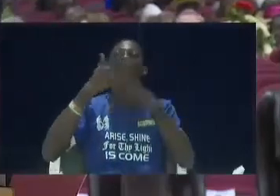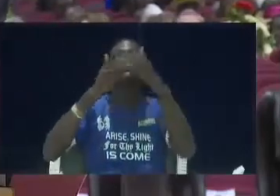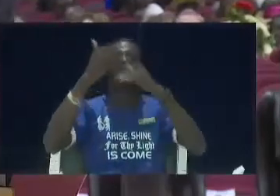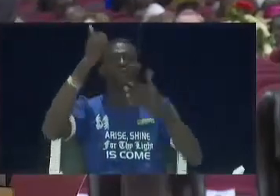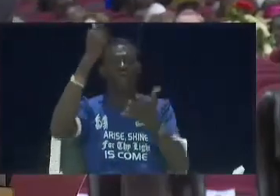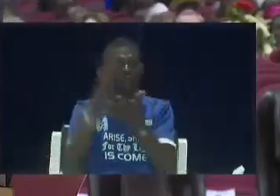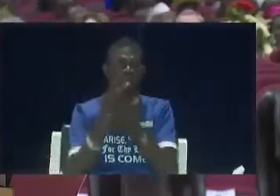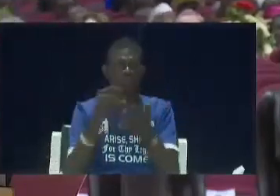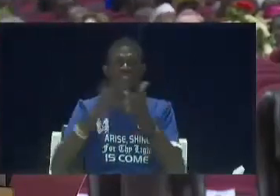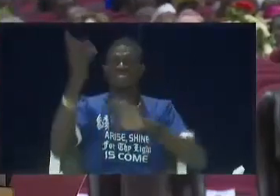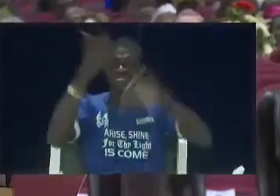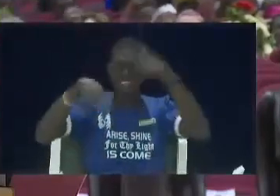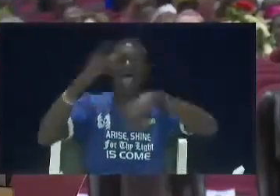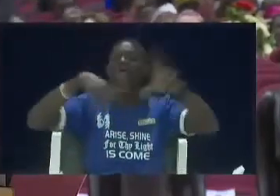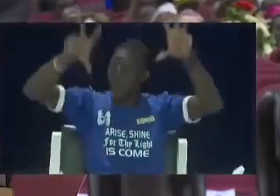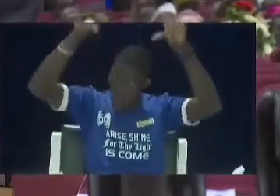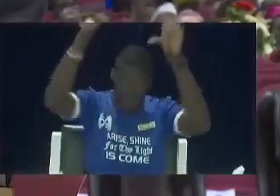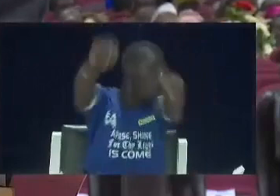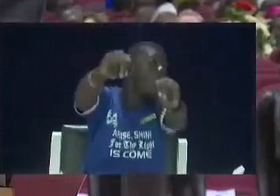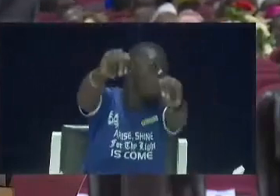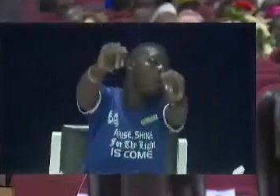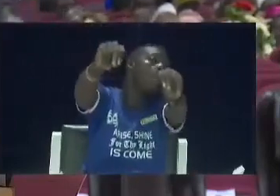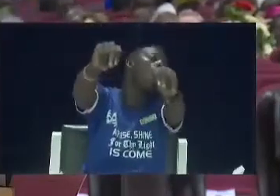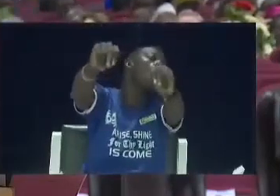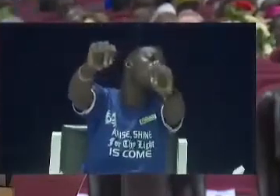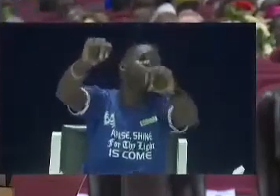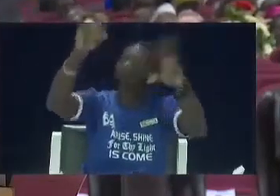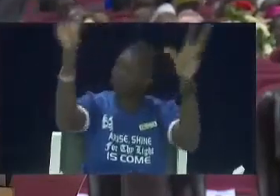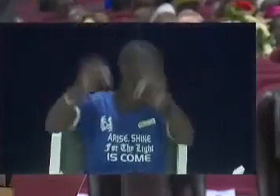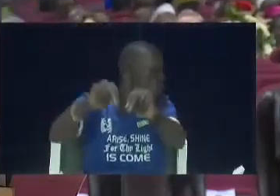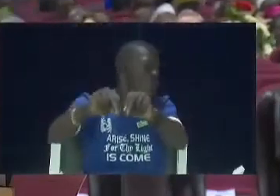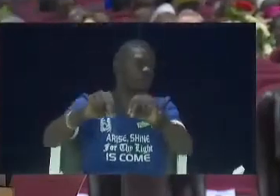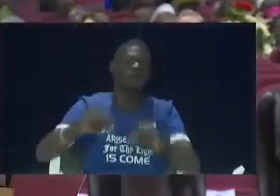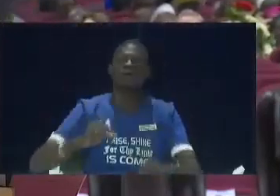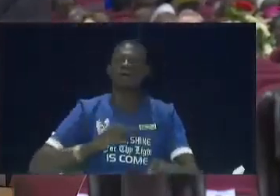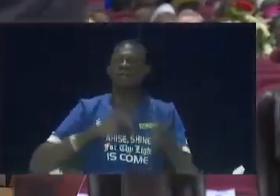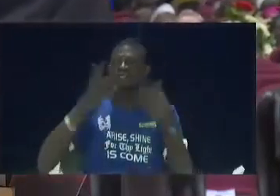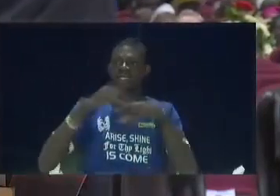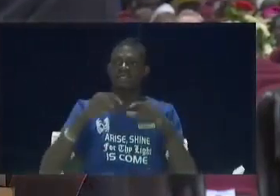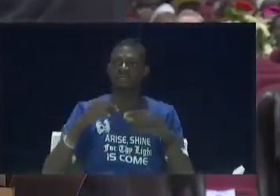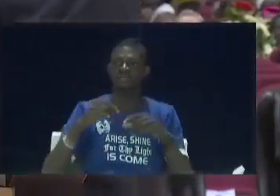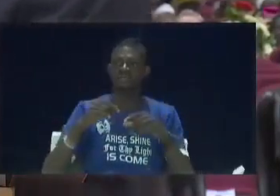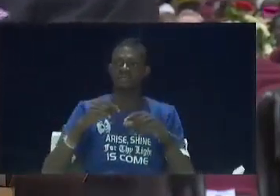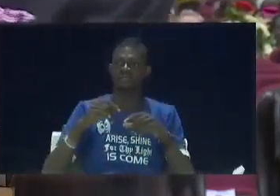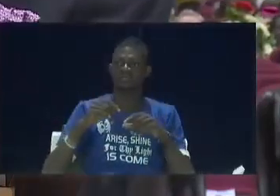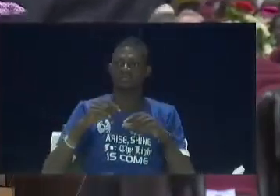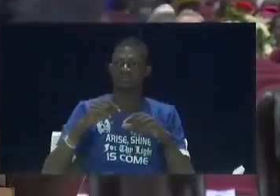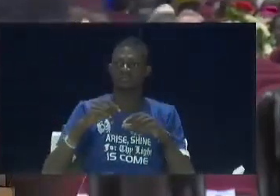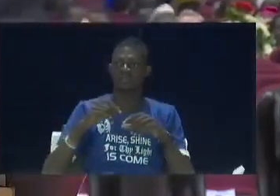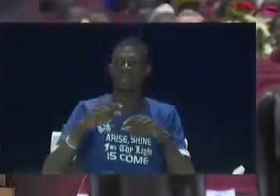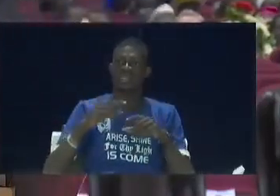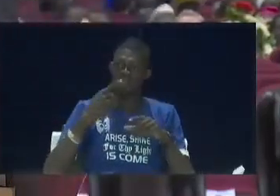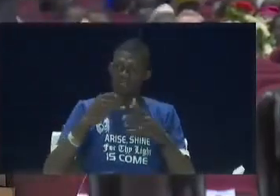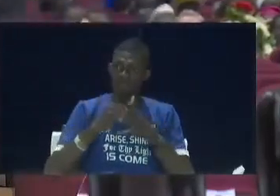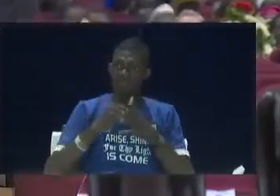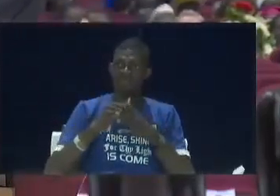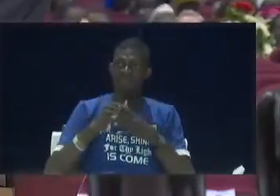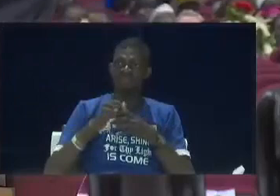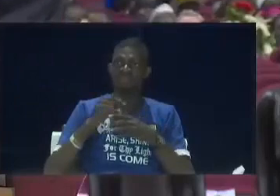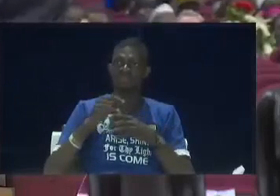no. Somebody say no. I want to declare, some people are already speaking that, oh,